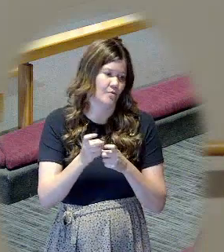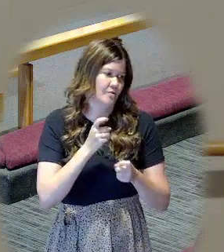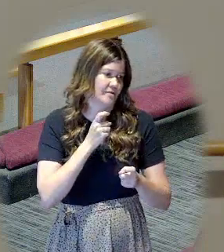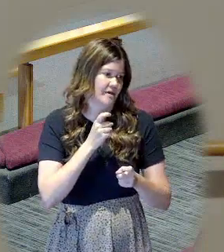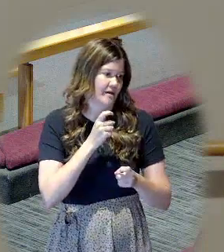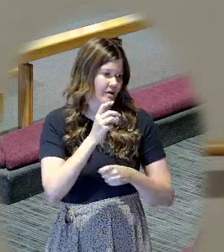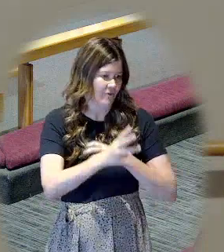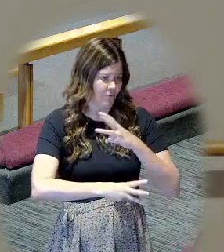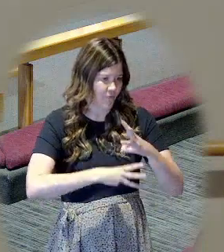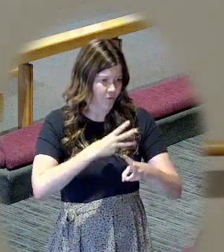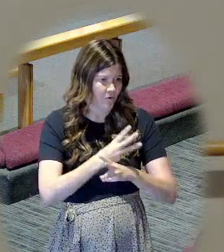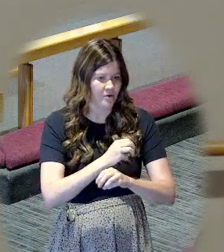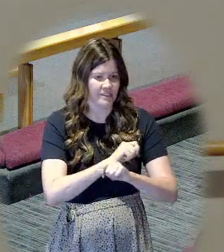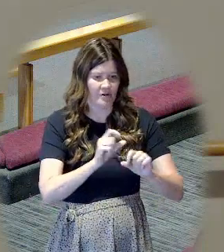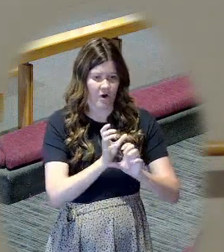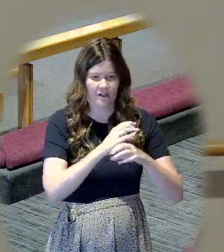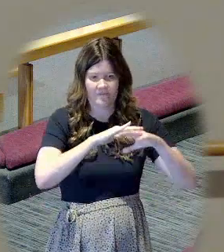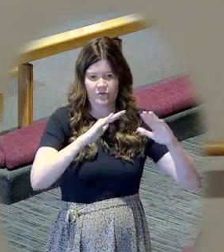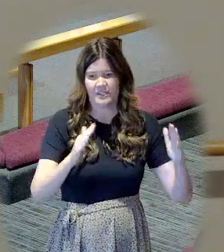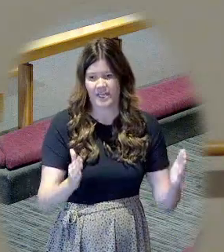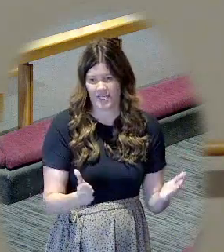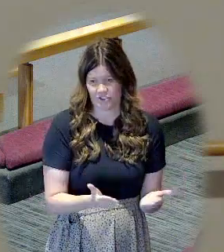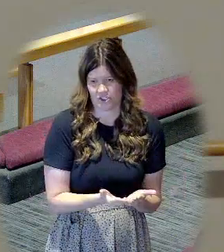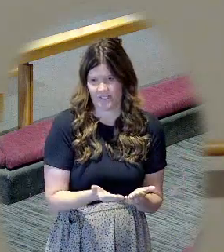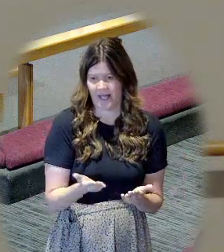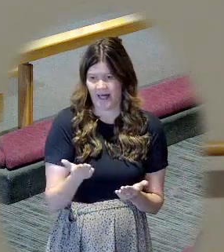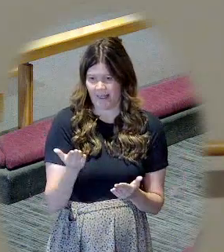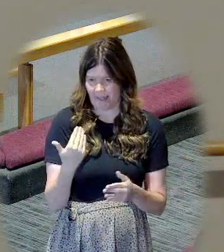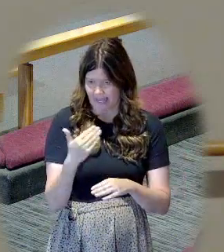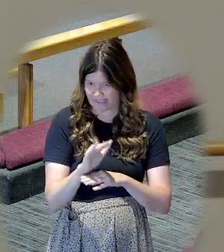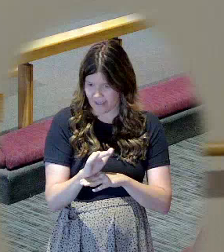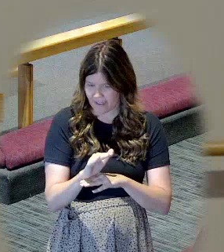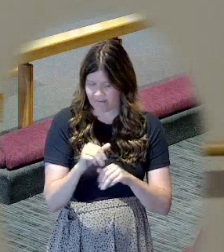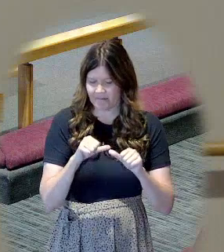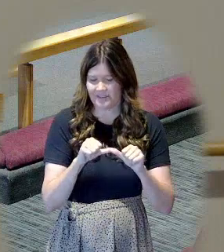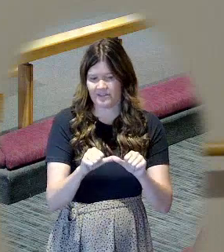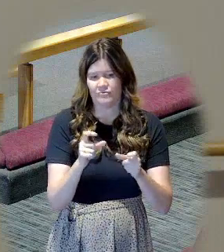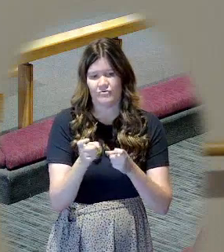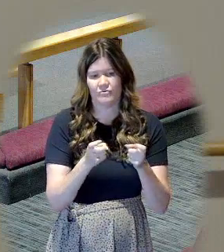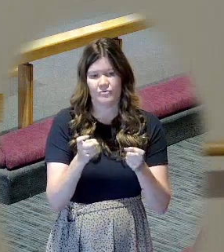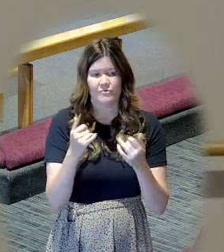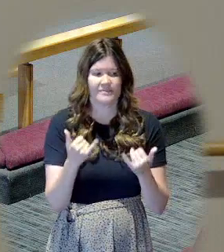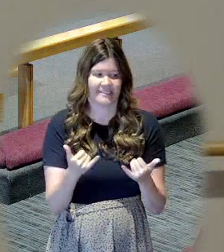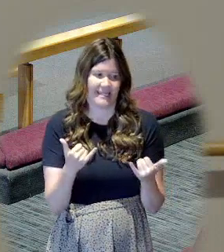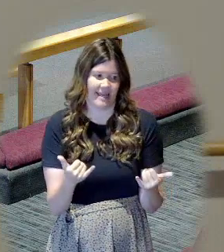who ruled all of creation last night, is the same one who rules it today.